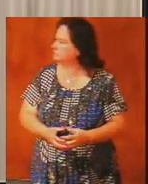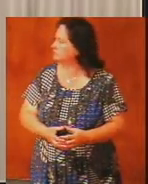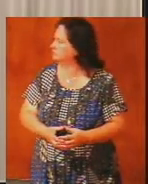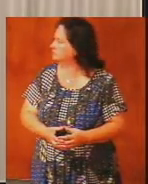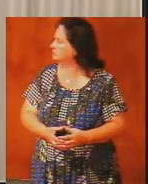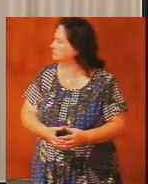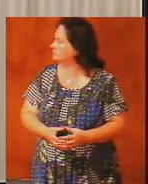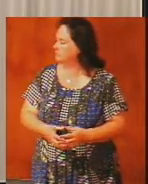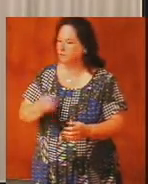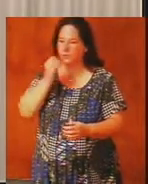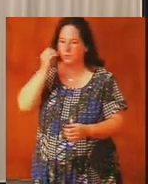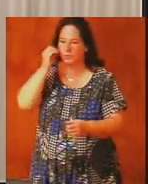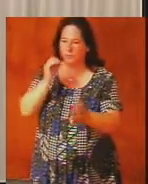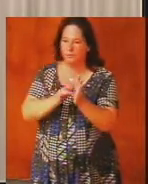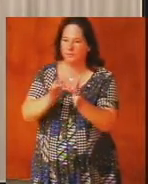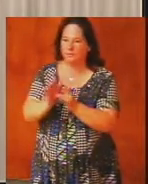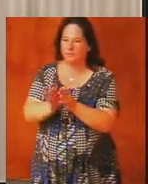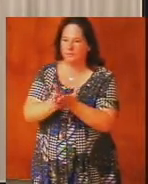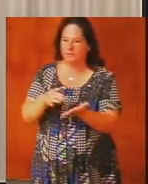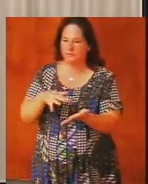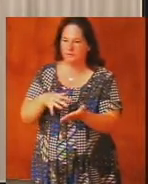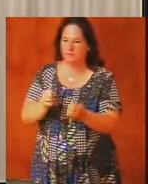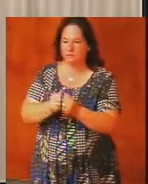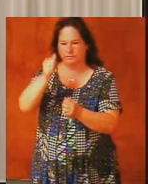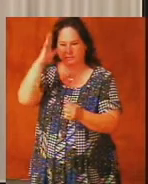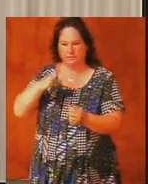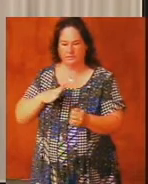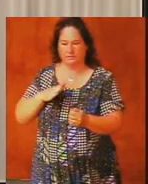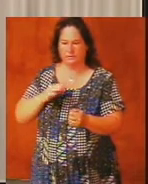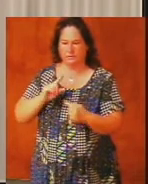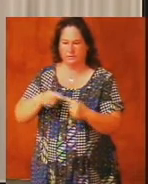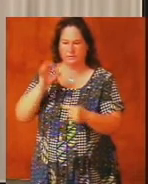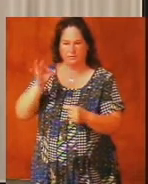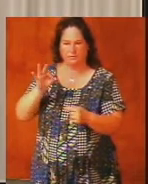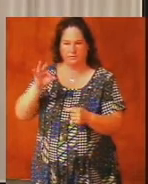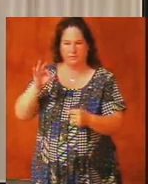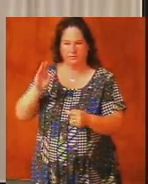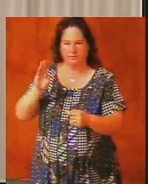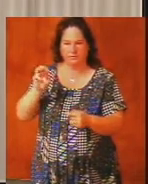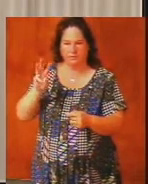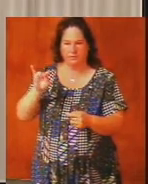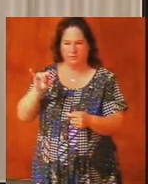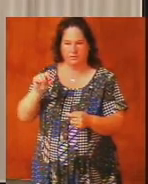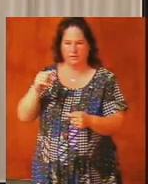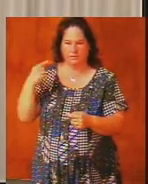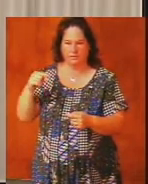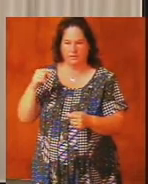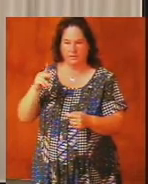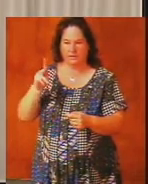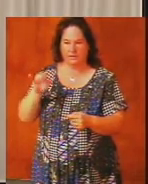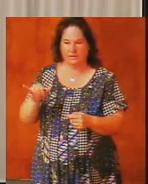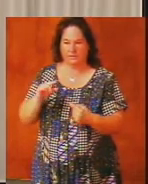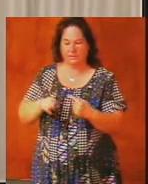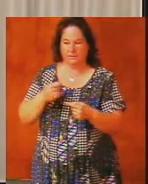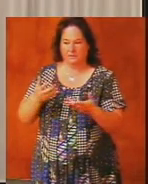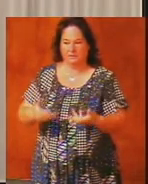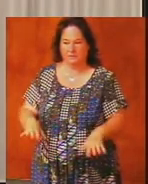I had a home Bible study with a fellow when I was preaching in Bowling Green, Kentucky, and before it was over, we were yelling at one another.